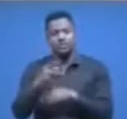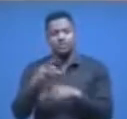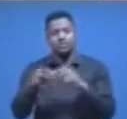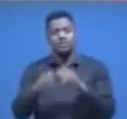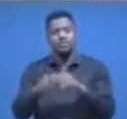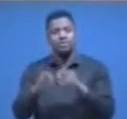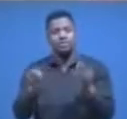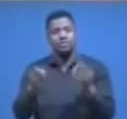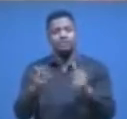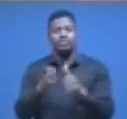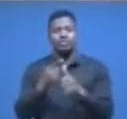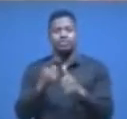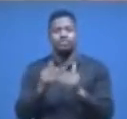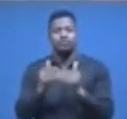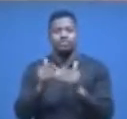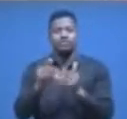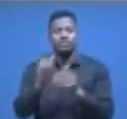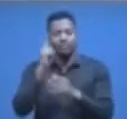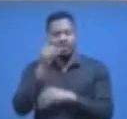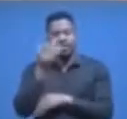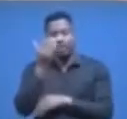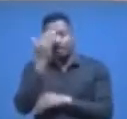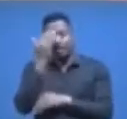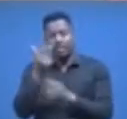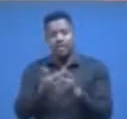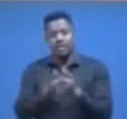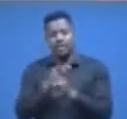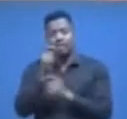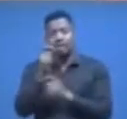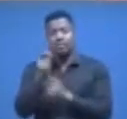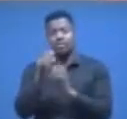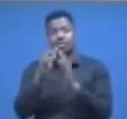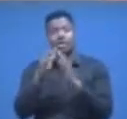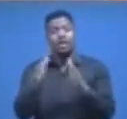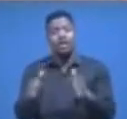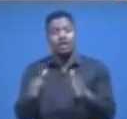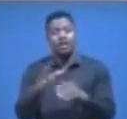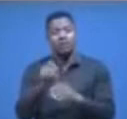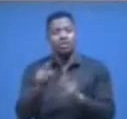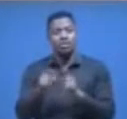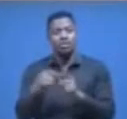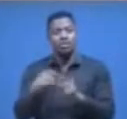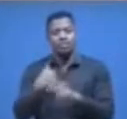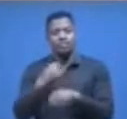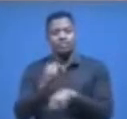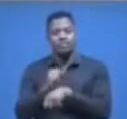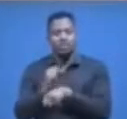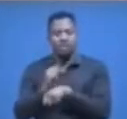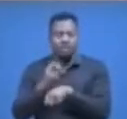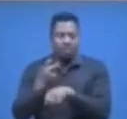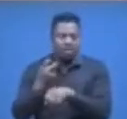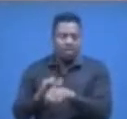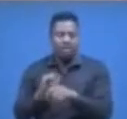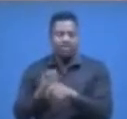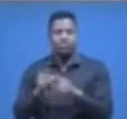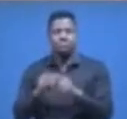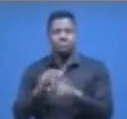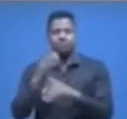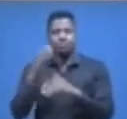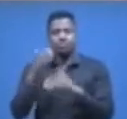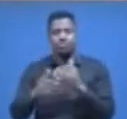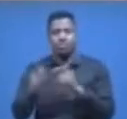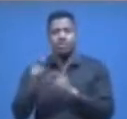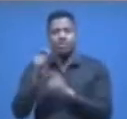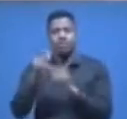is only a first step towards the realization of the Ghana Award House, and we have to work even harder to complete the